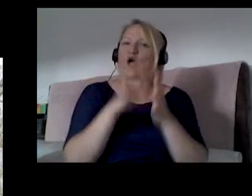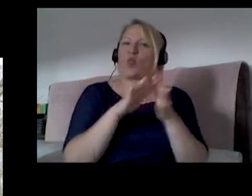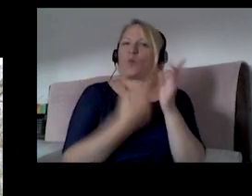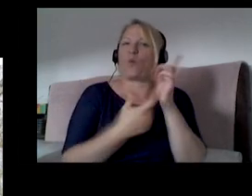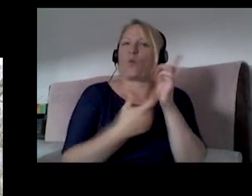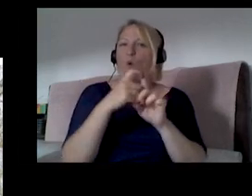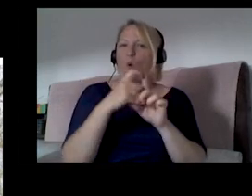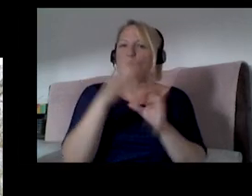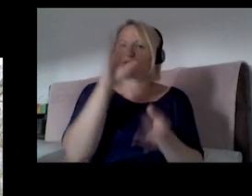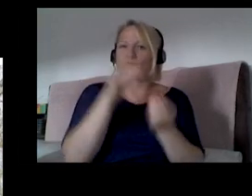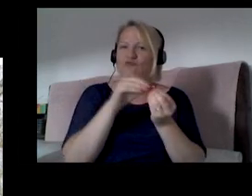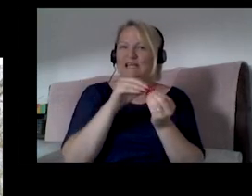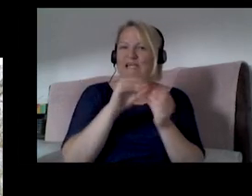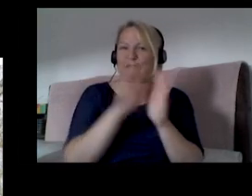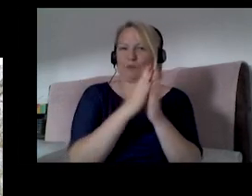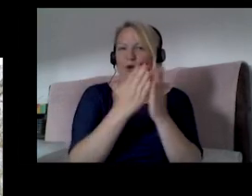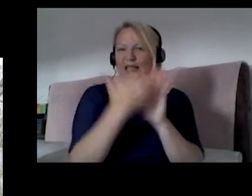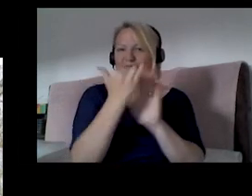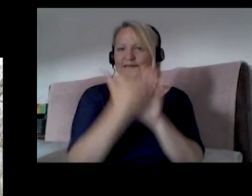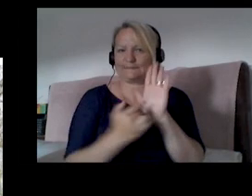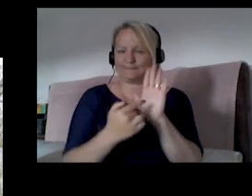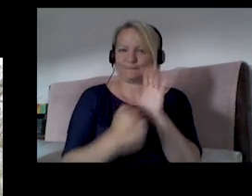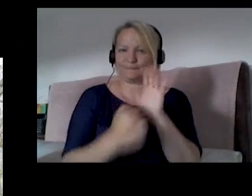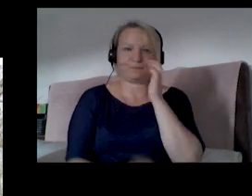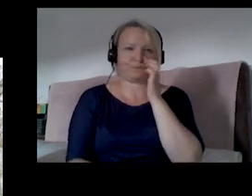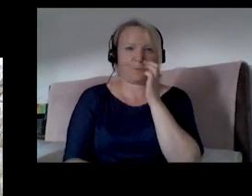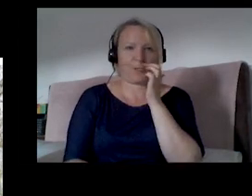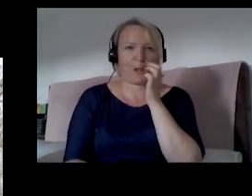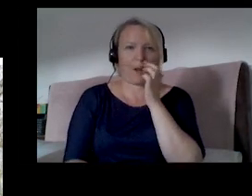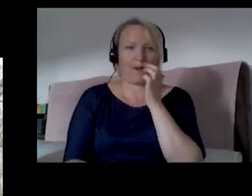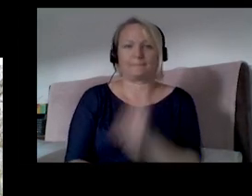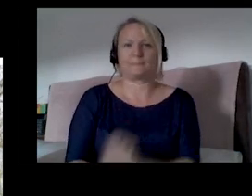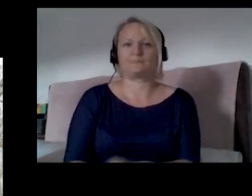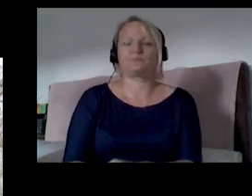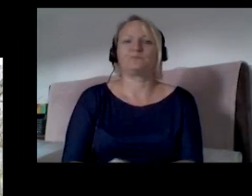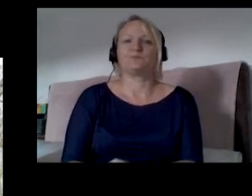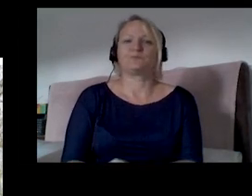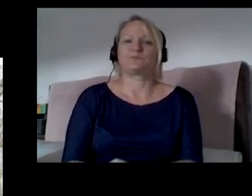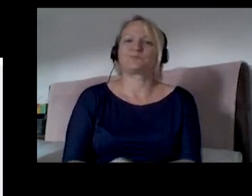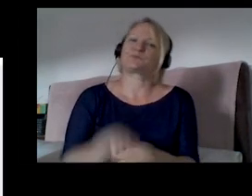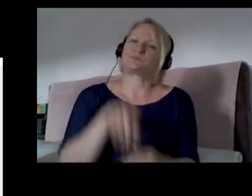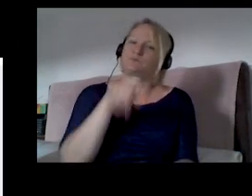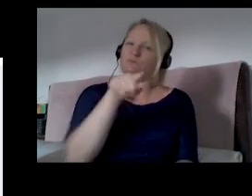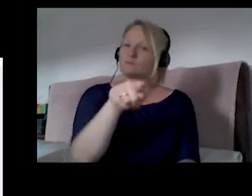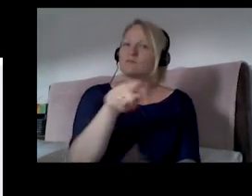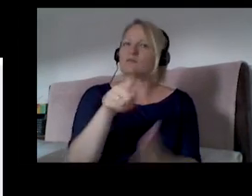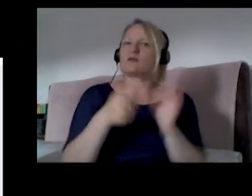Operations Update, and local information is available in the ward impact summaries.